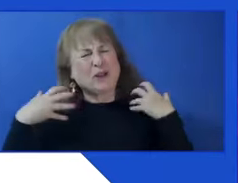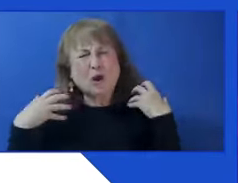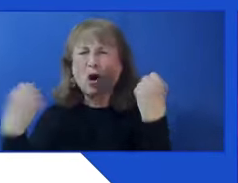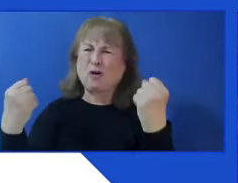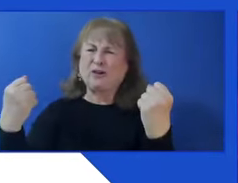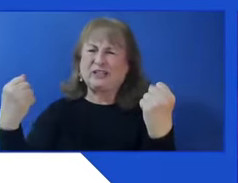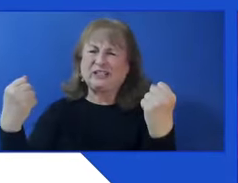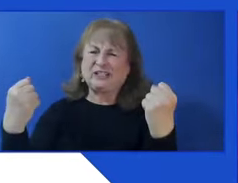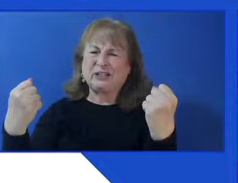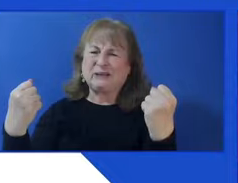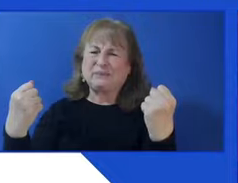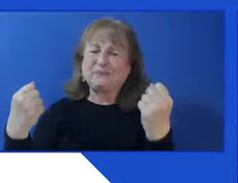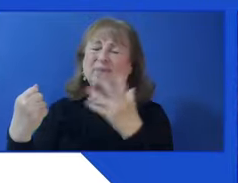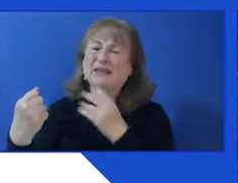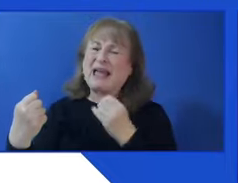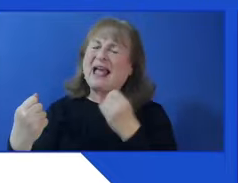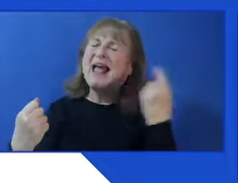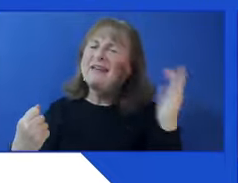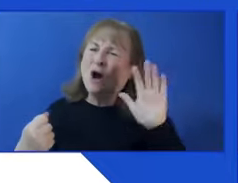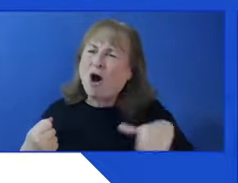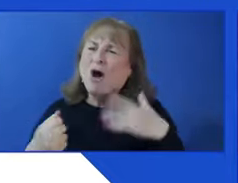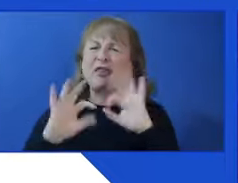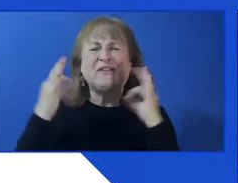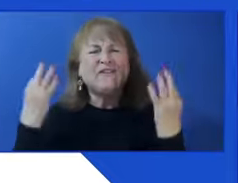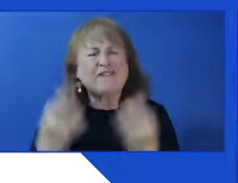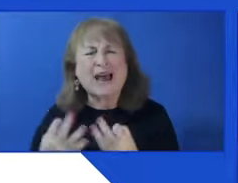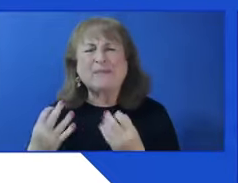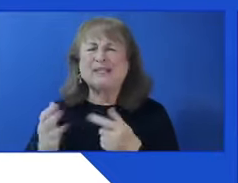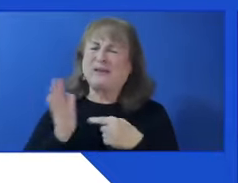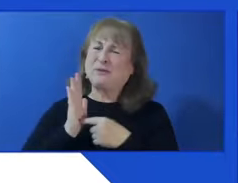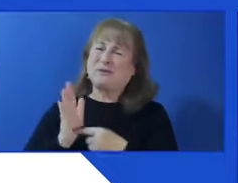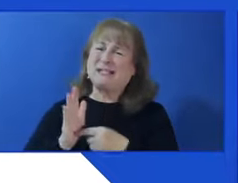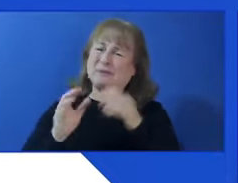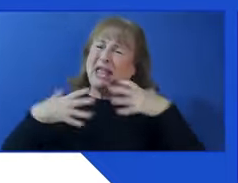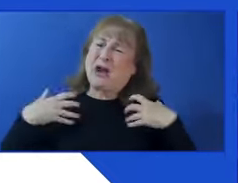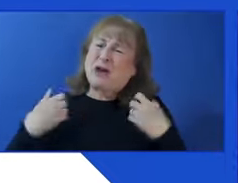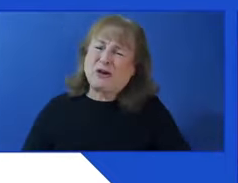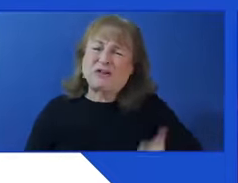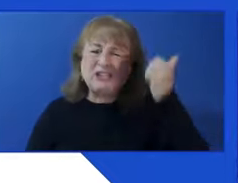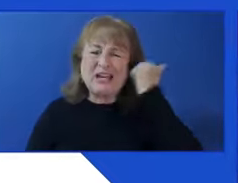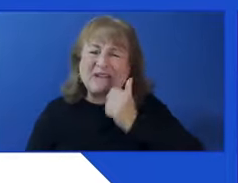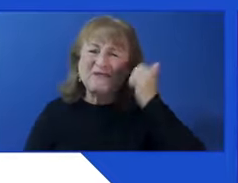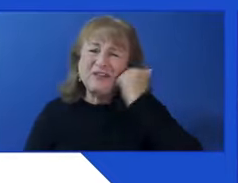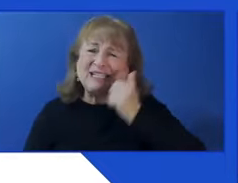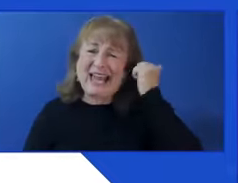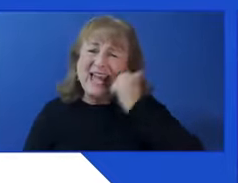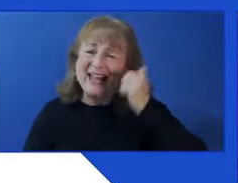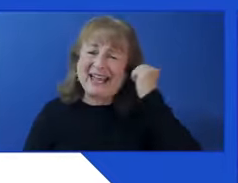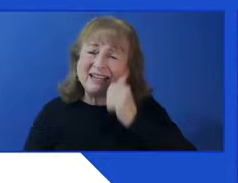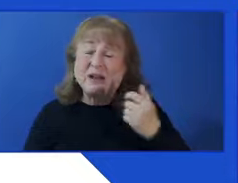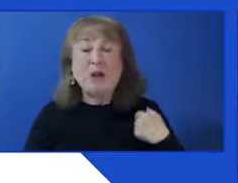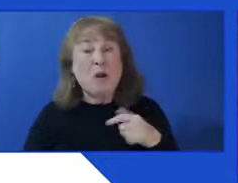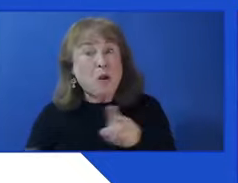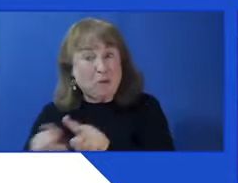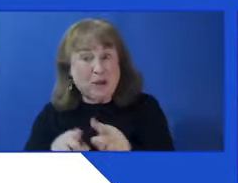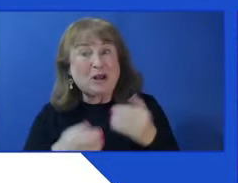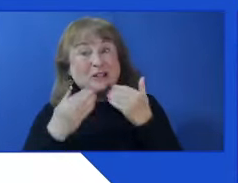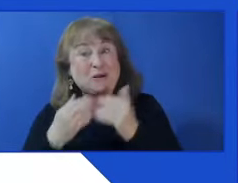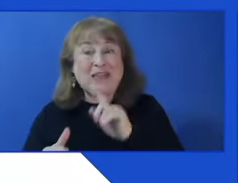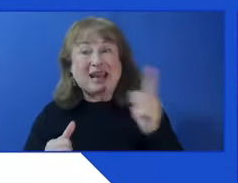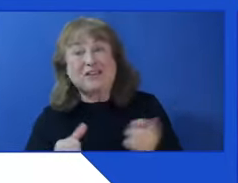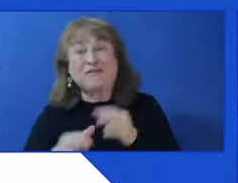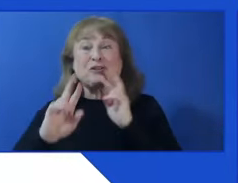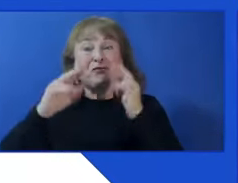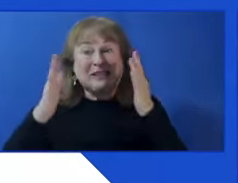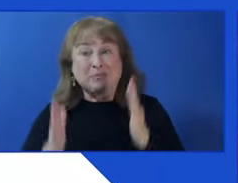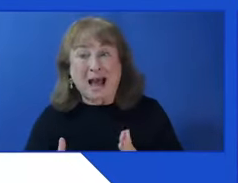courage and all the families who must display courage every day. We also thank the first